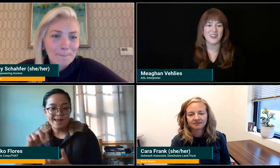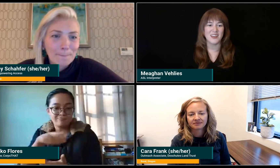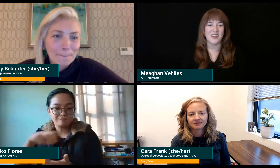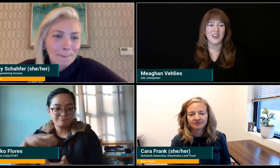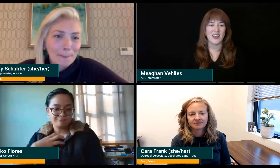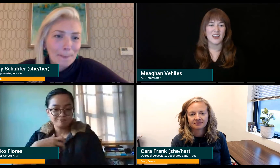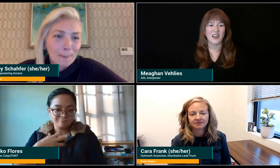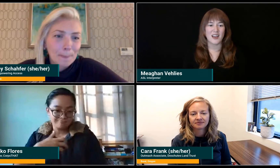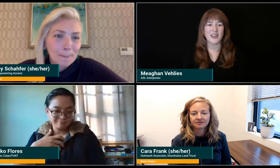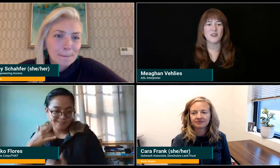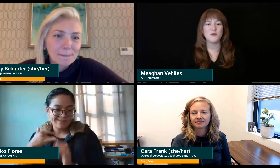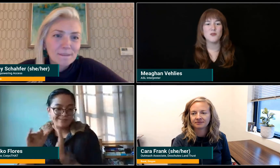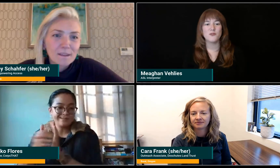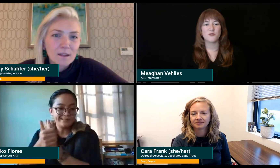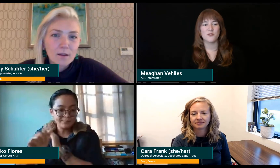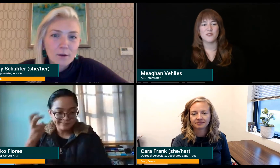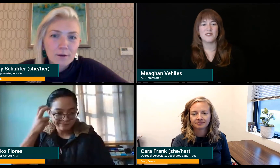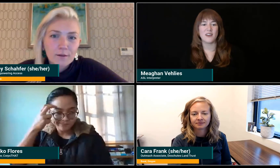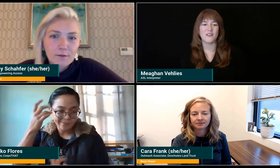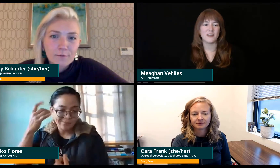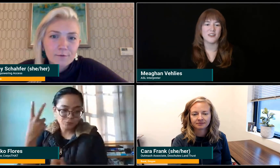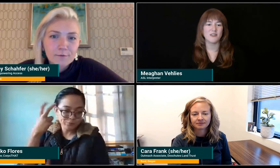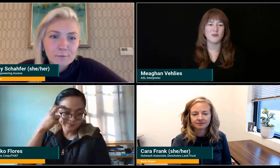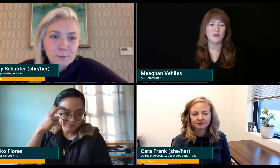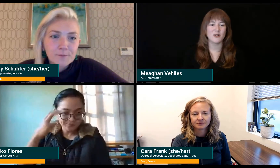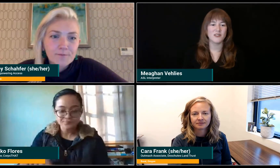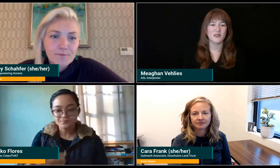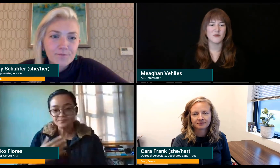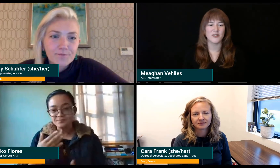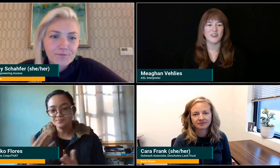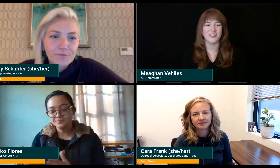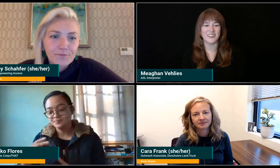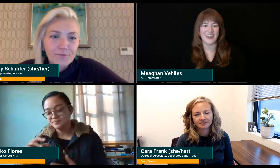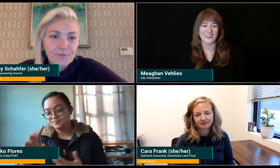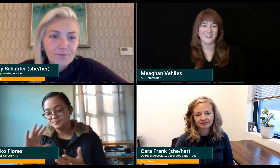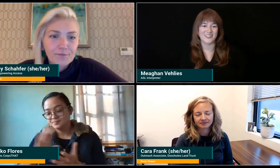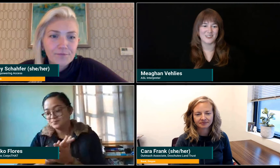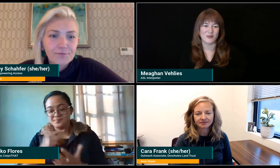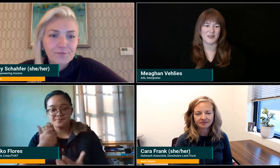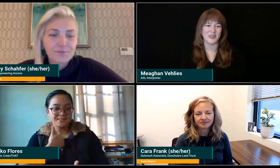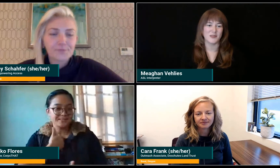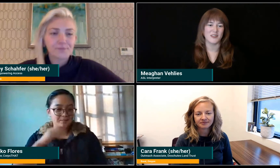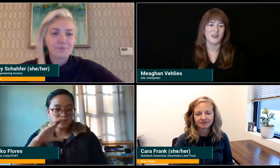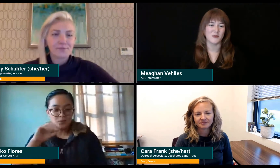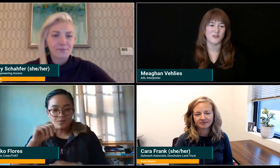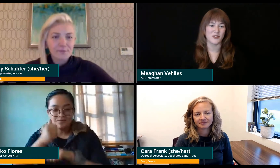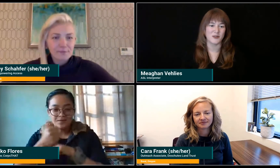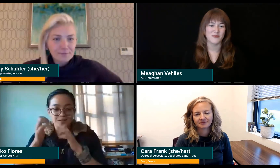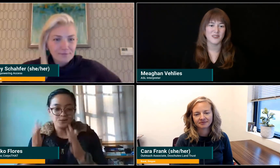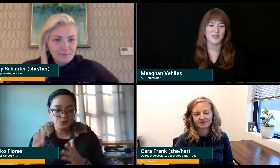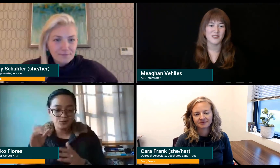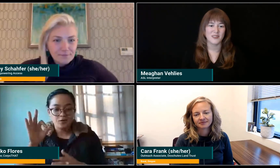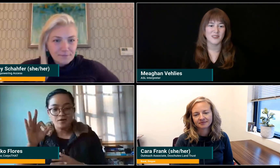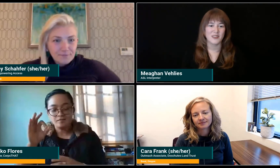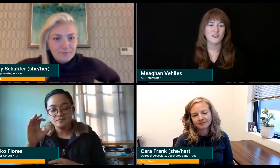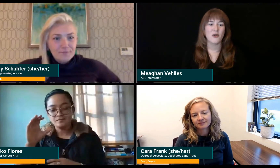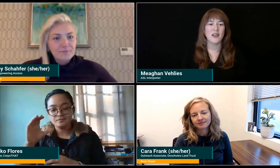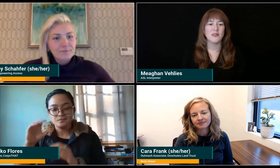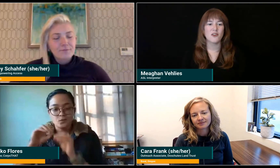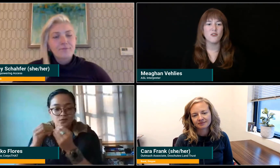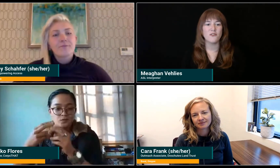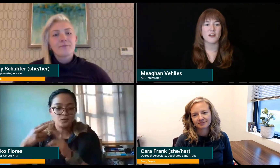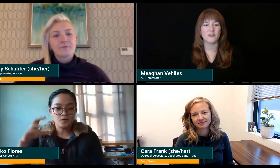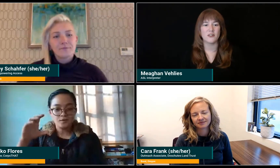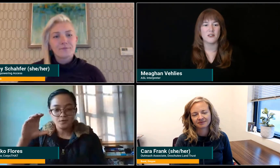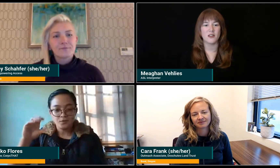because I kind of moved through the deaf and hearing world. I'm very good at that. That's where my name sign comes from. So I